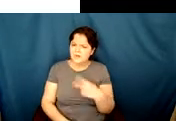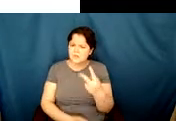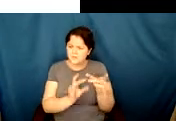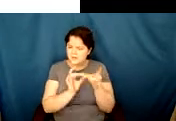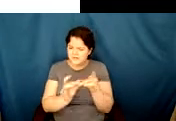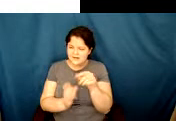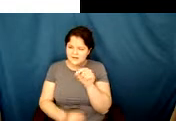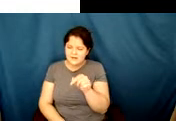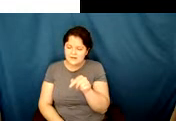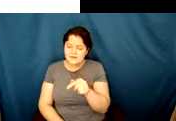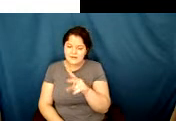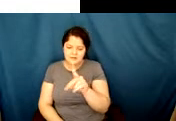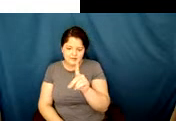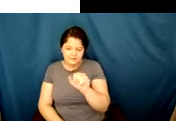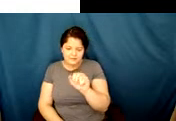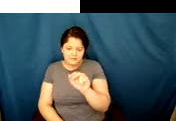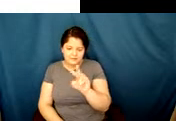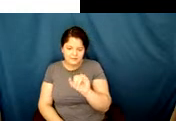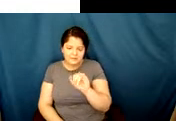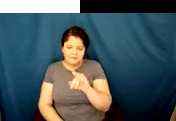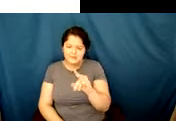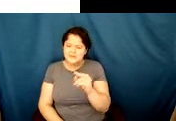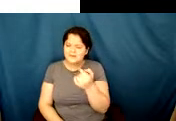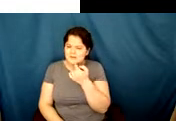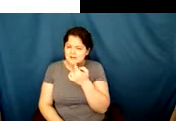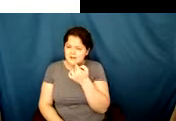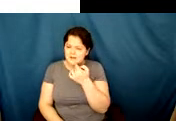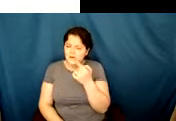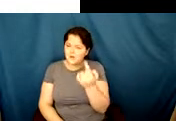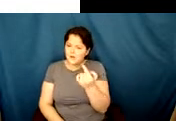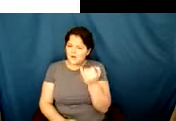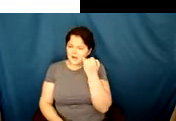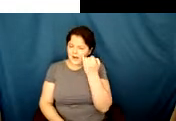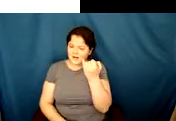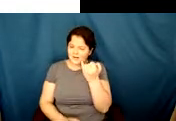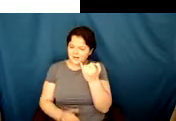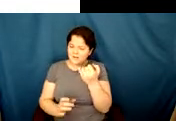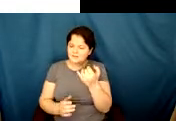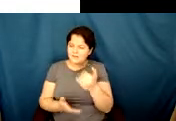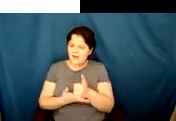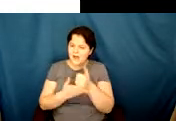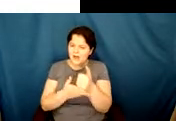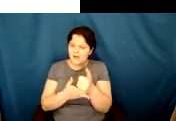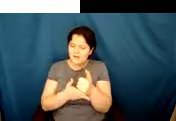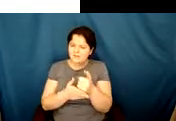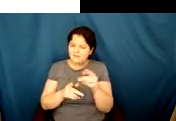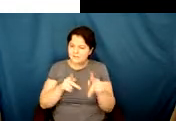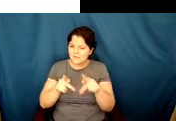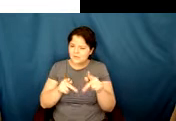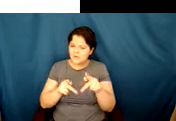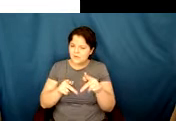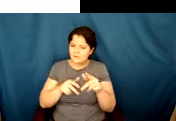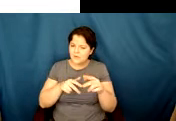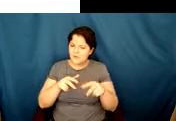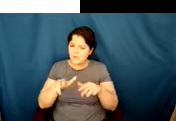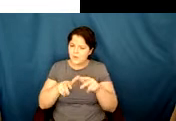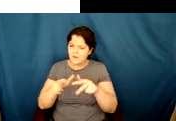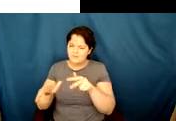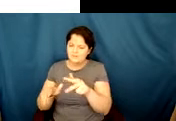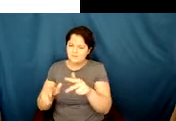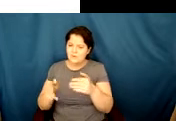idea from the previous study was trying to find a way to help pedestrians get across West Liberty. Can that idea be